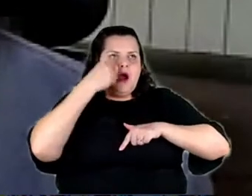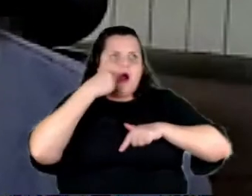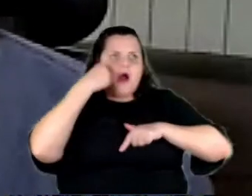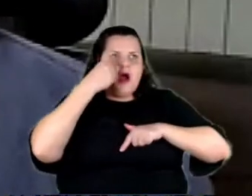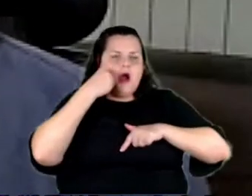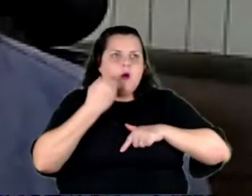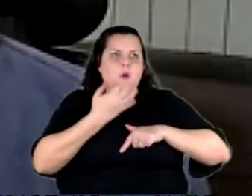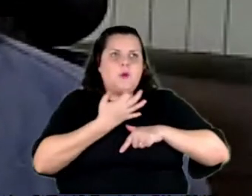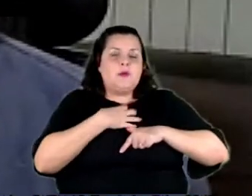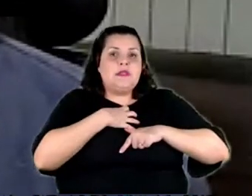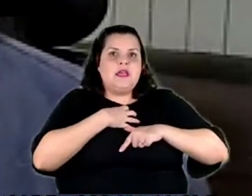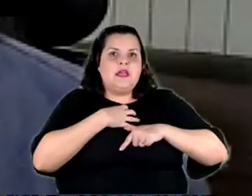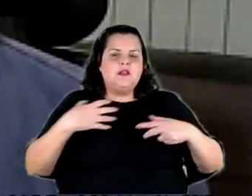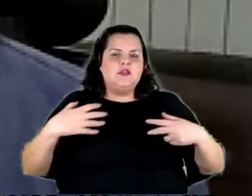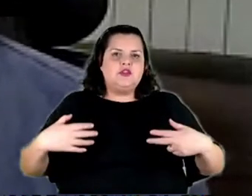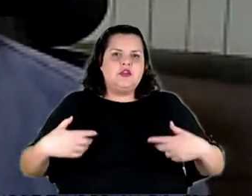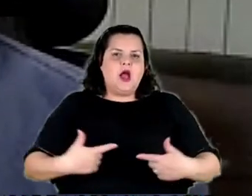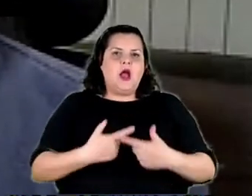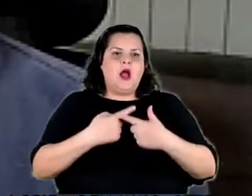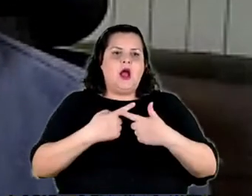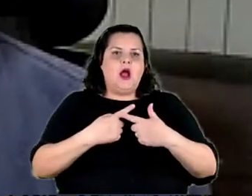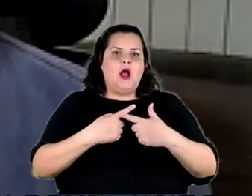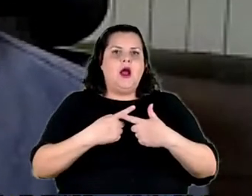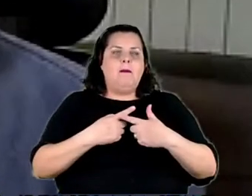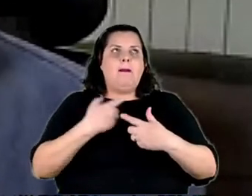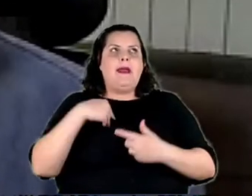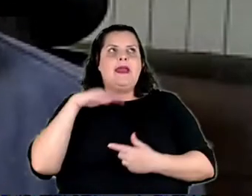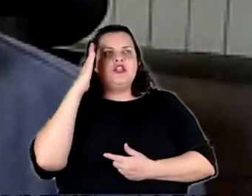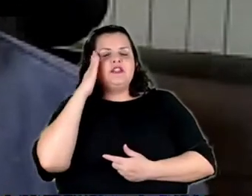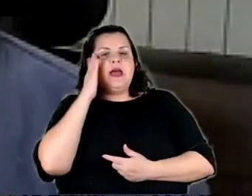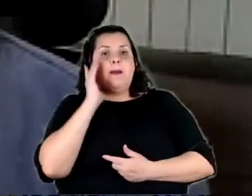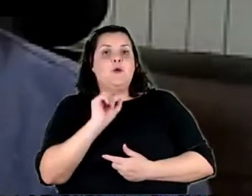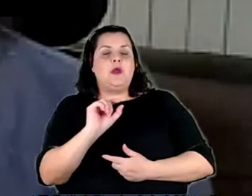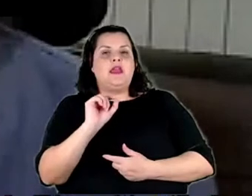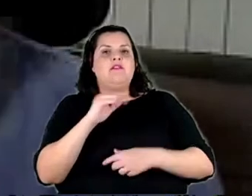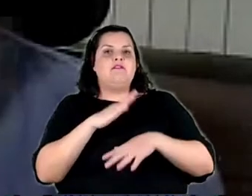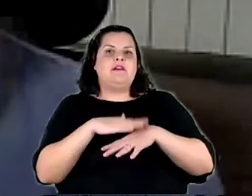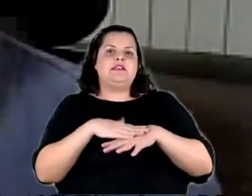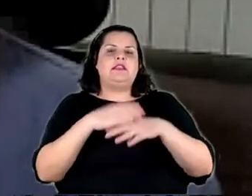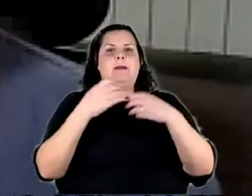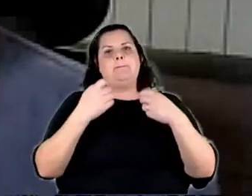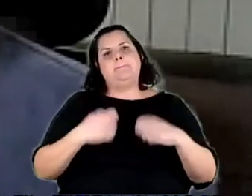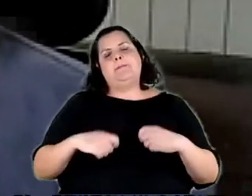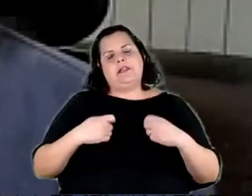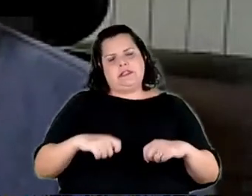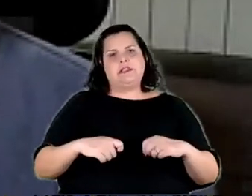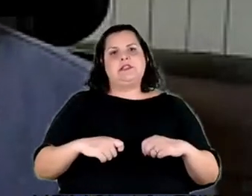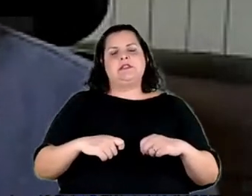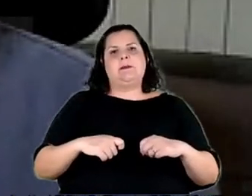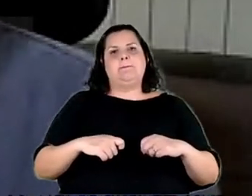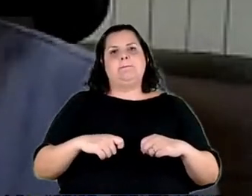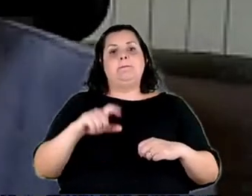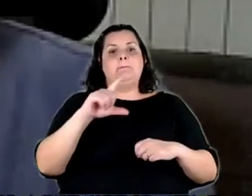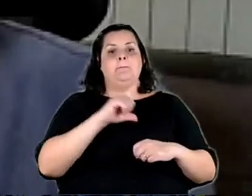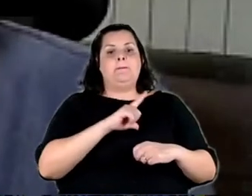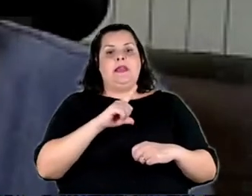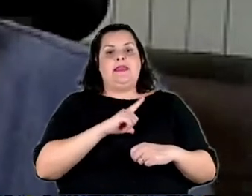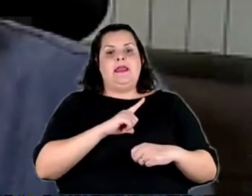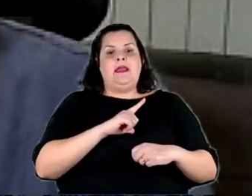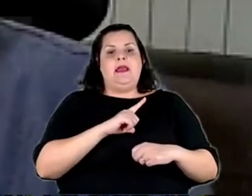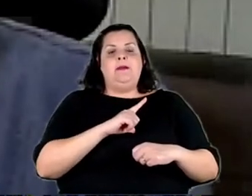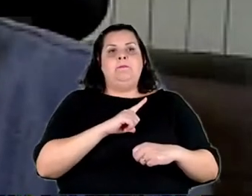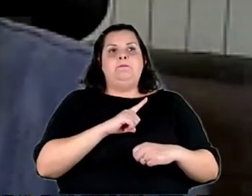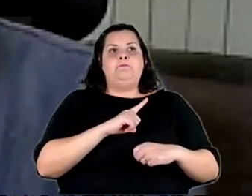in those parts of the Arab world that are ready to make peace with us, that are making peace with us,